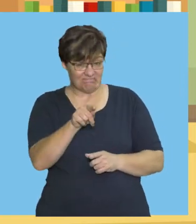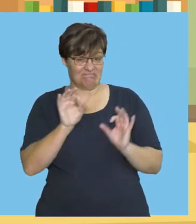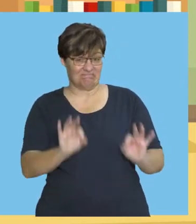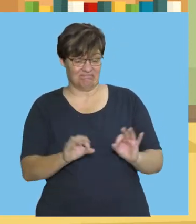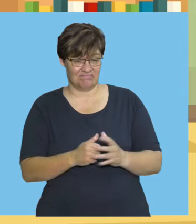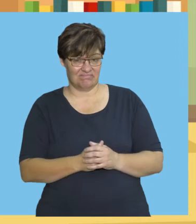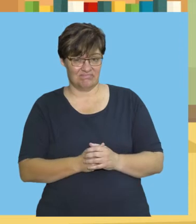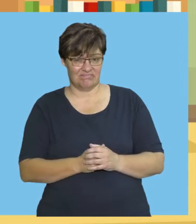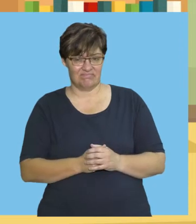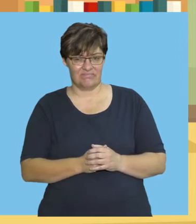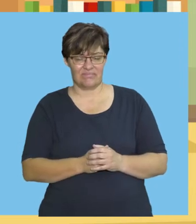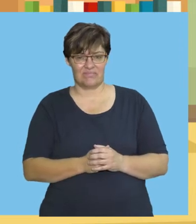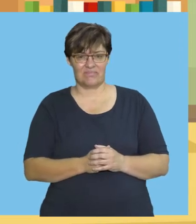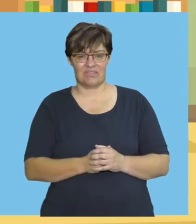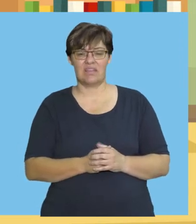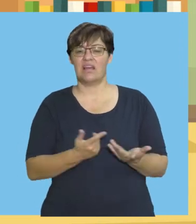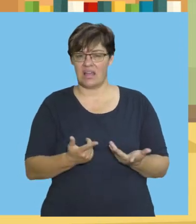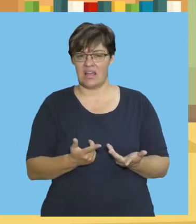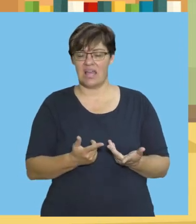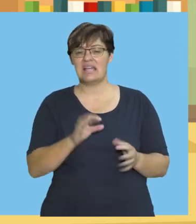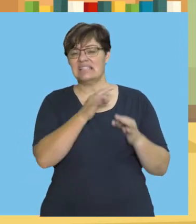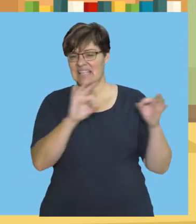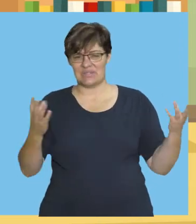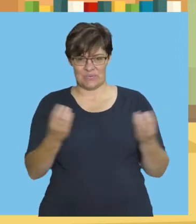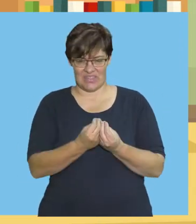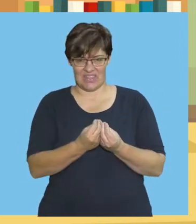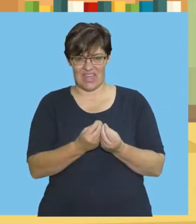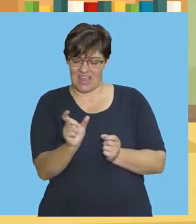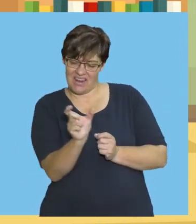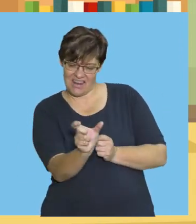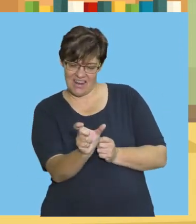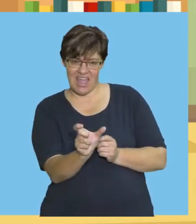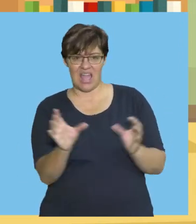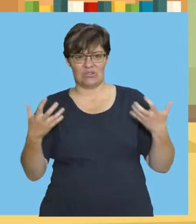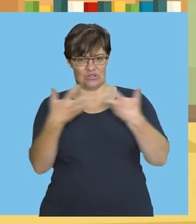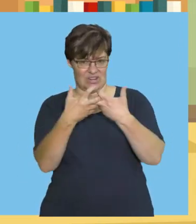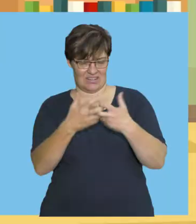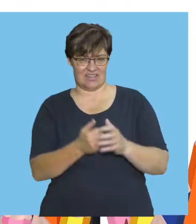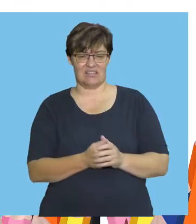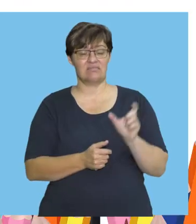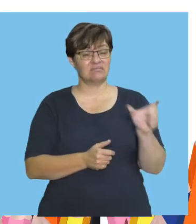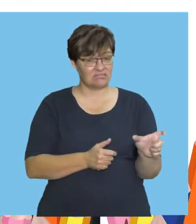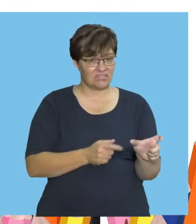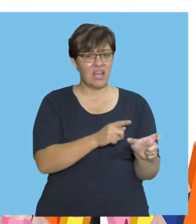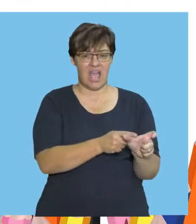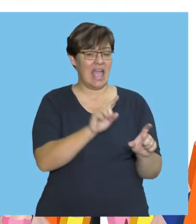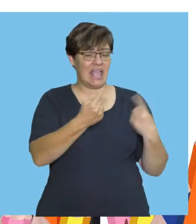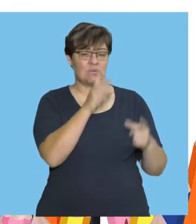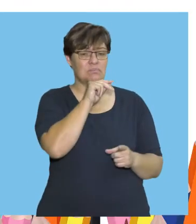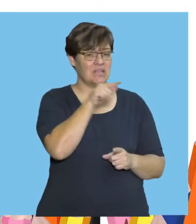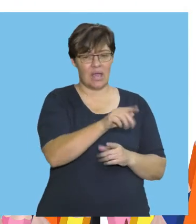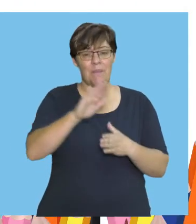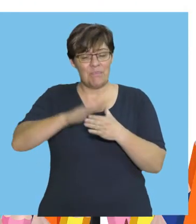makes sense. Say the sentences with me and join them with the word because. He couldn't speak to